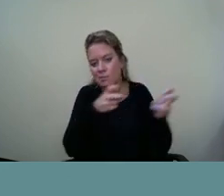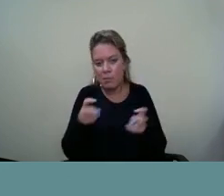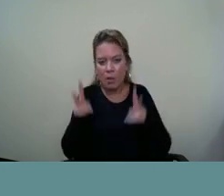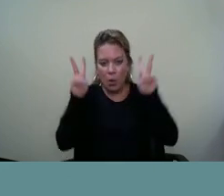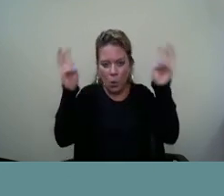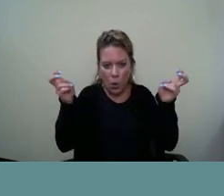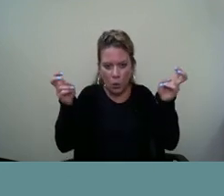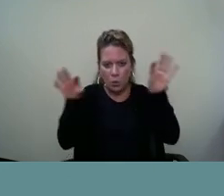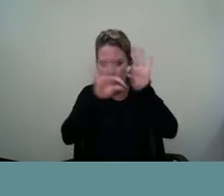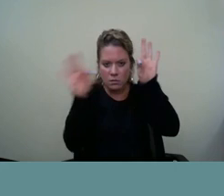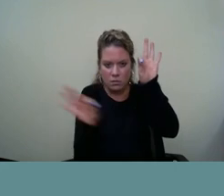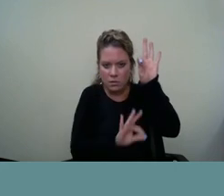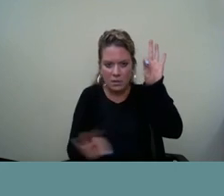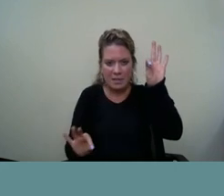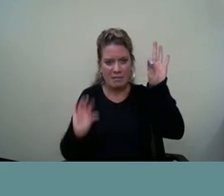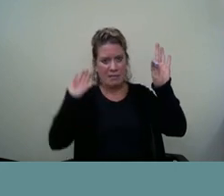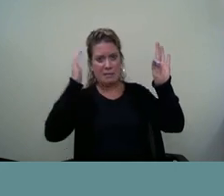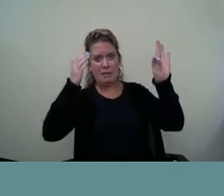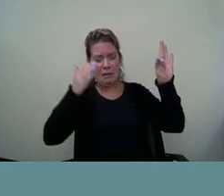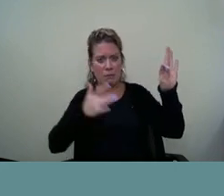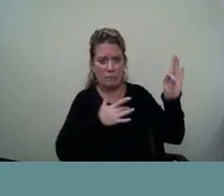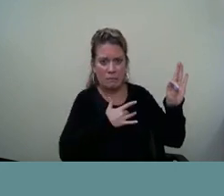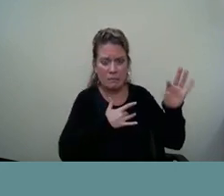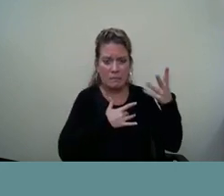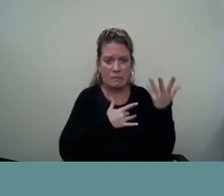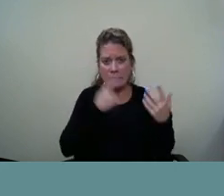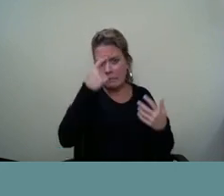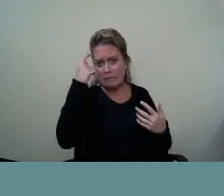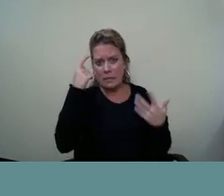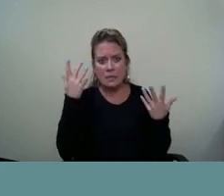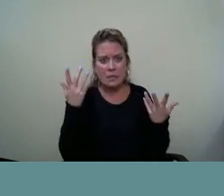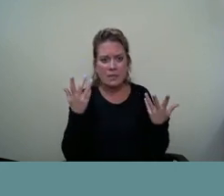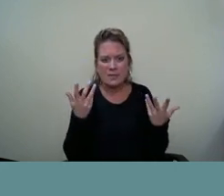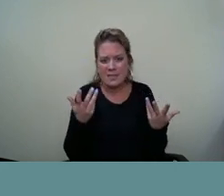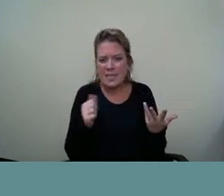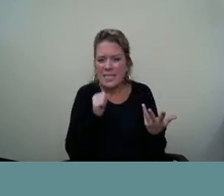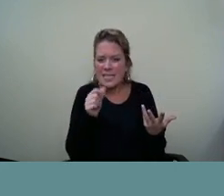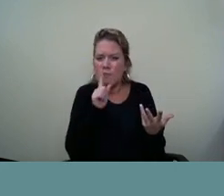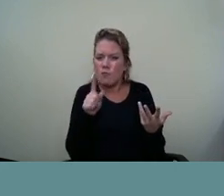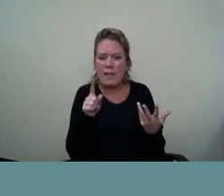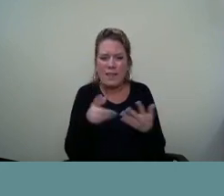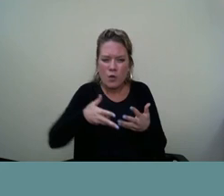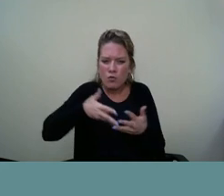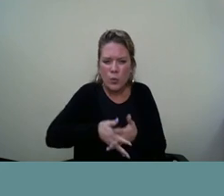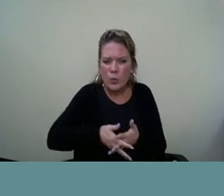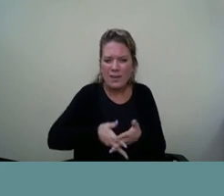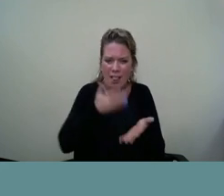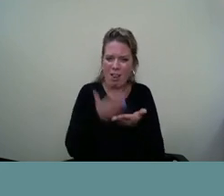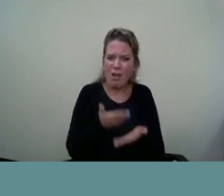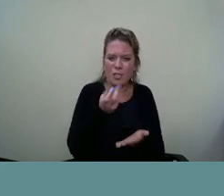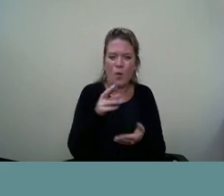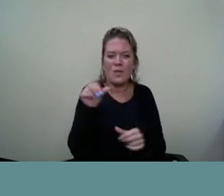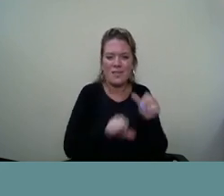and just string it together and make this seemingly profound argument that isn't really rooted in logic or scientific